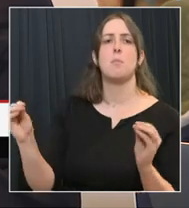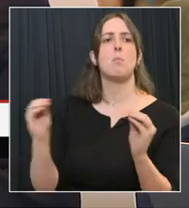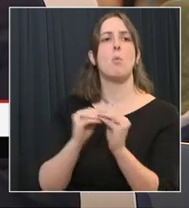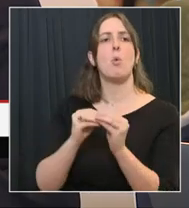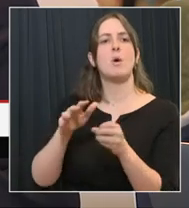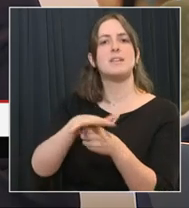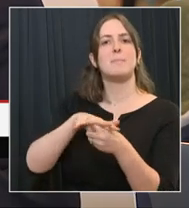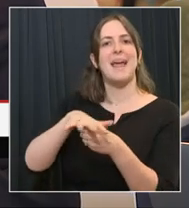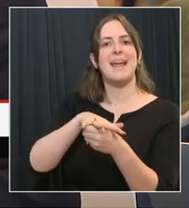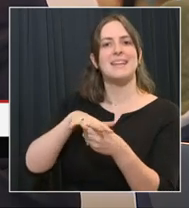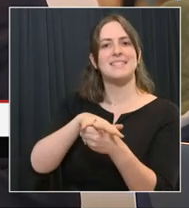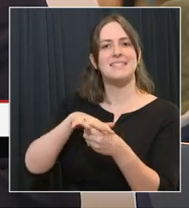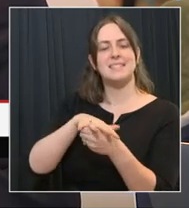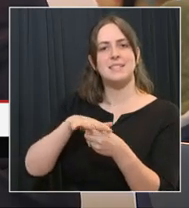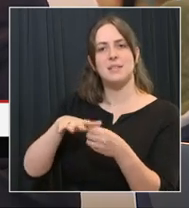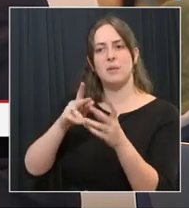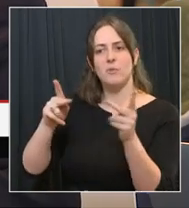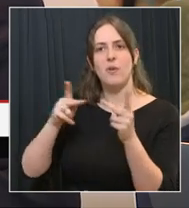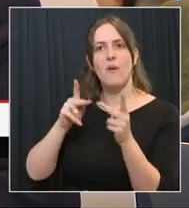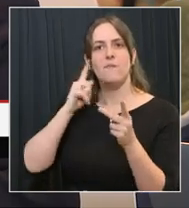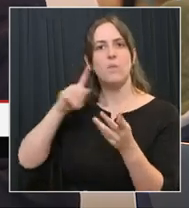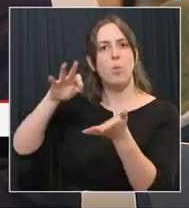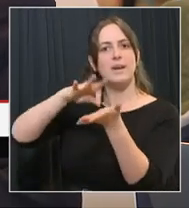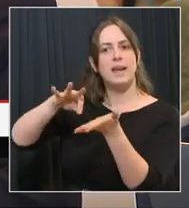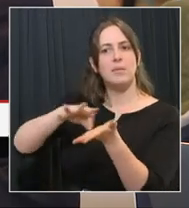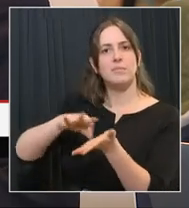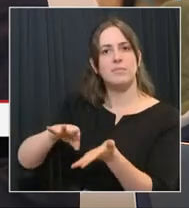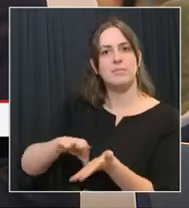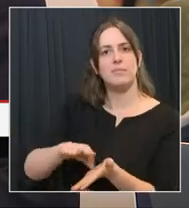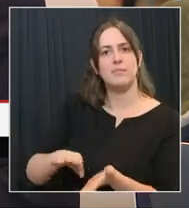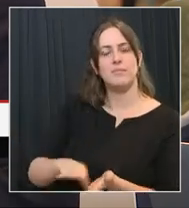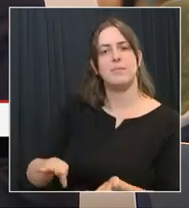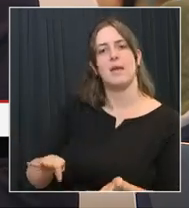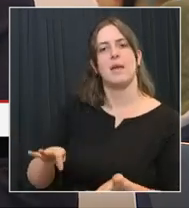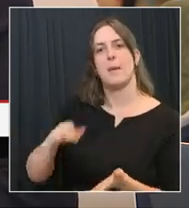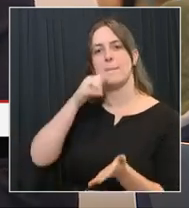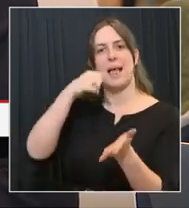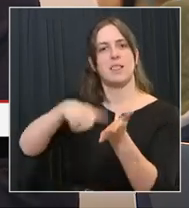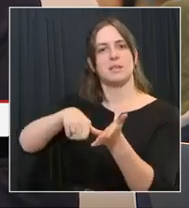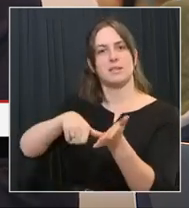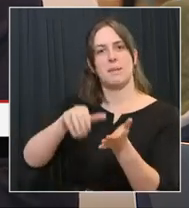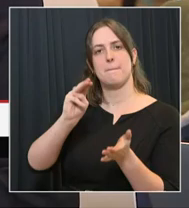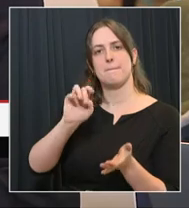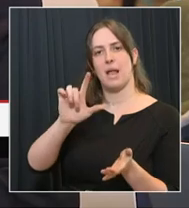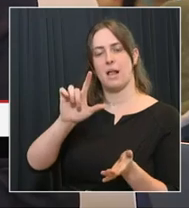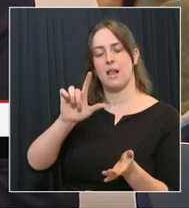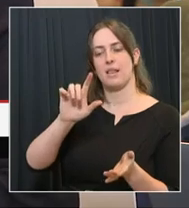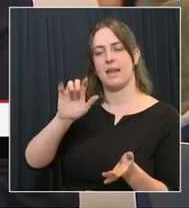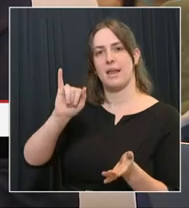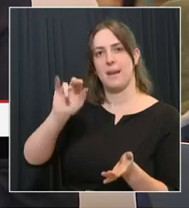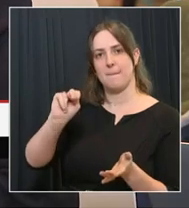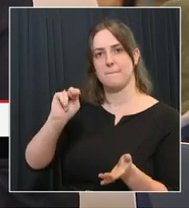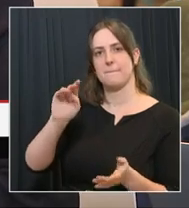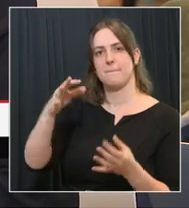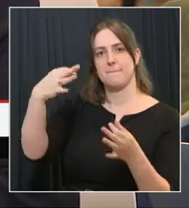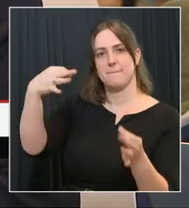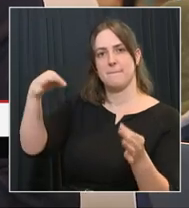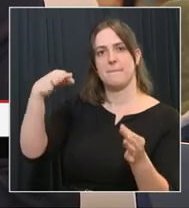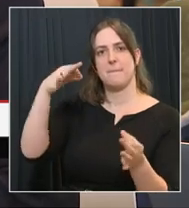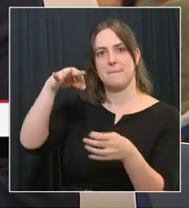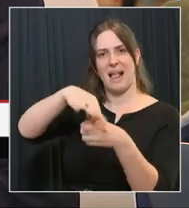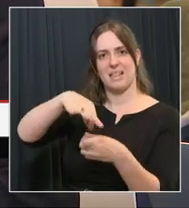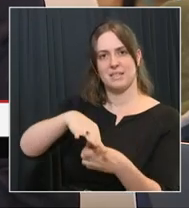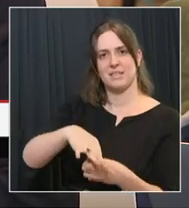the mail-in ballot. And when he said this to me, I said, why? They have a half a floor on Half